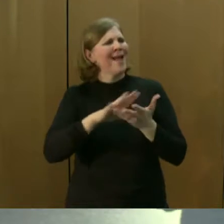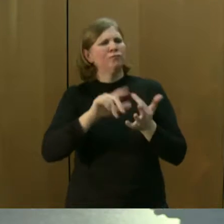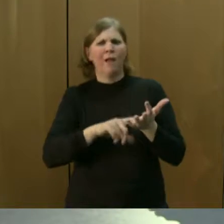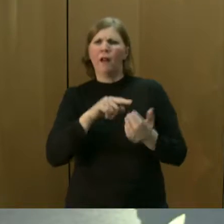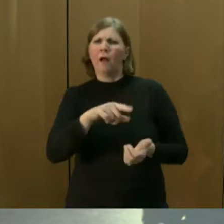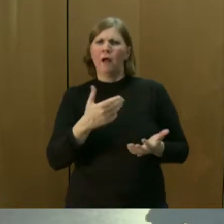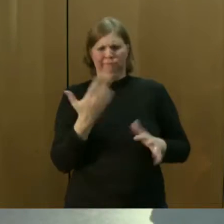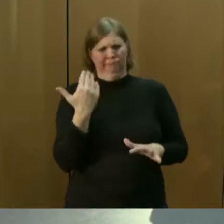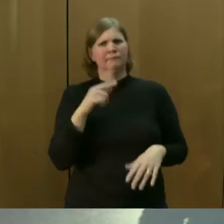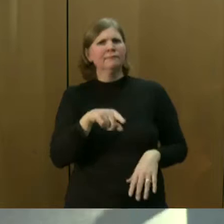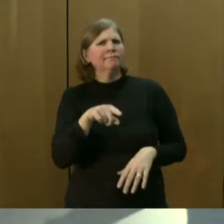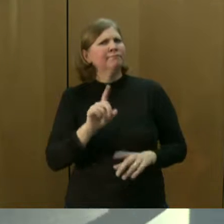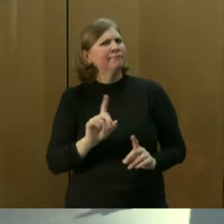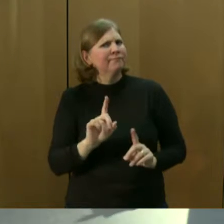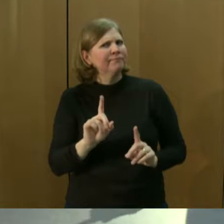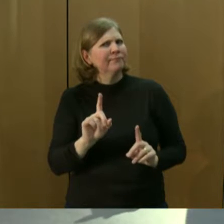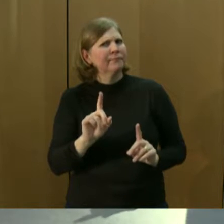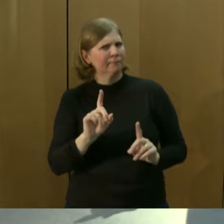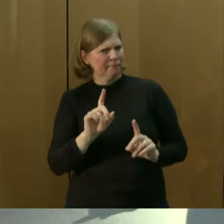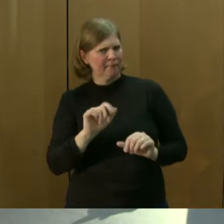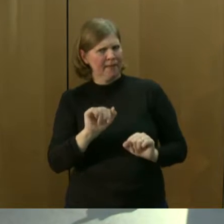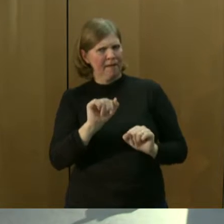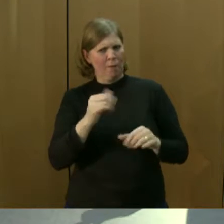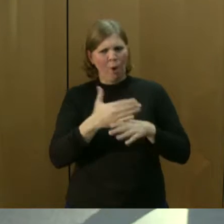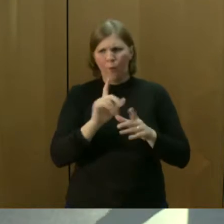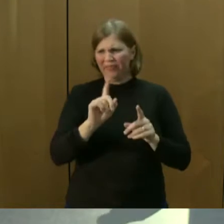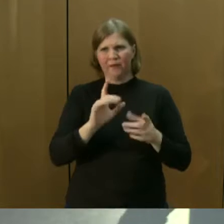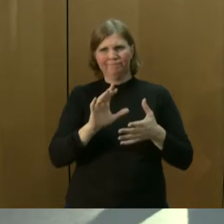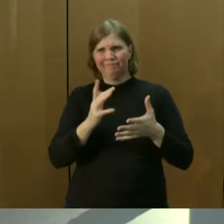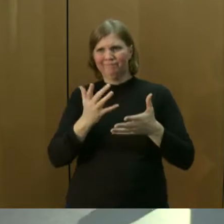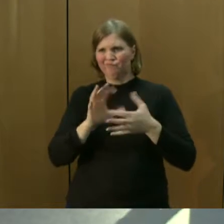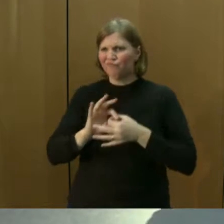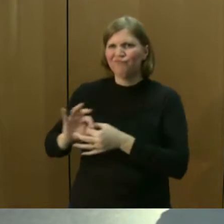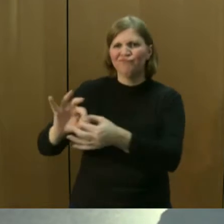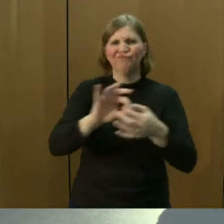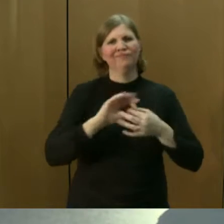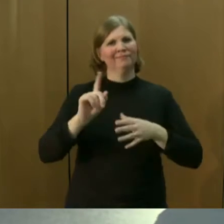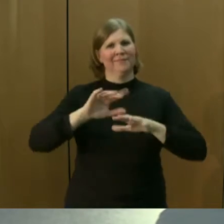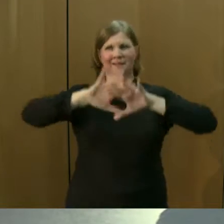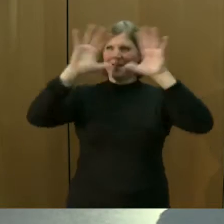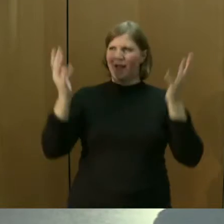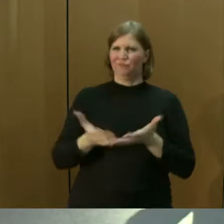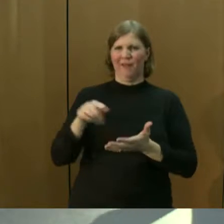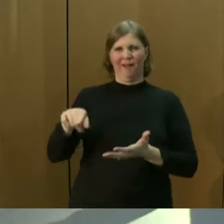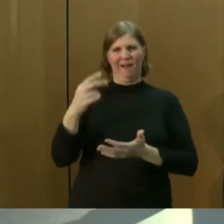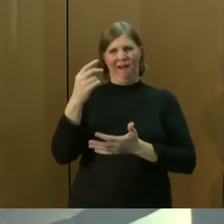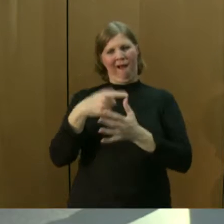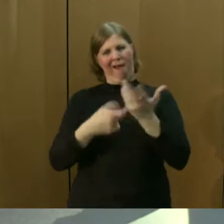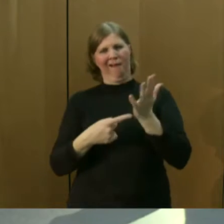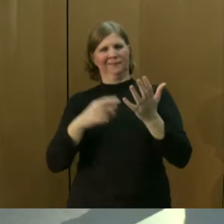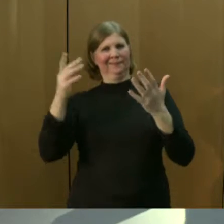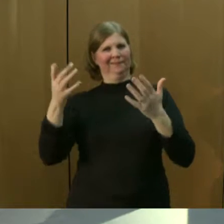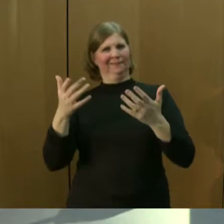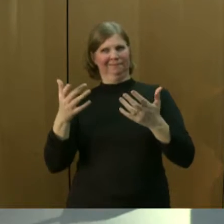life, I've been responsible for working with international artists coming to Edinburgh and presenting work here. Is